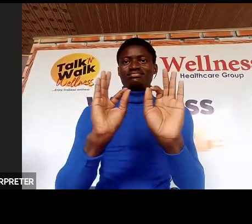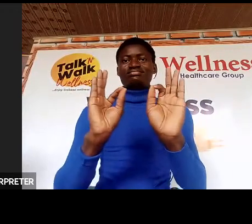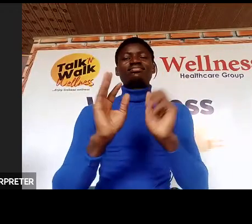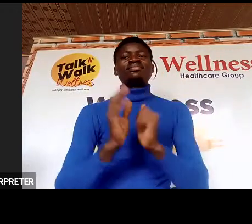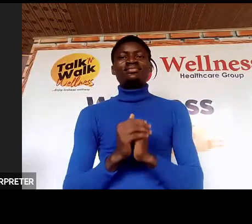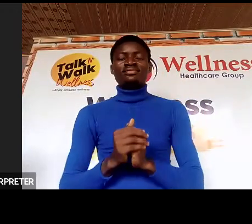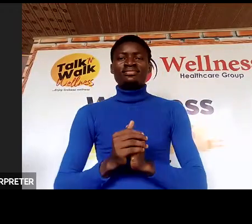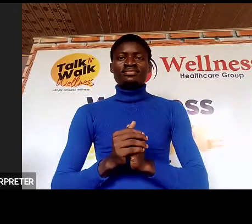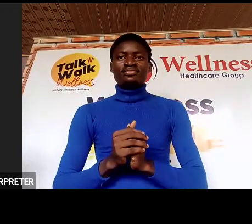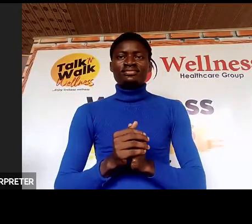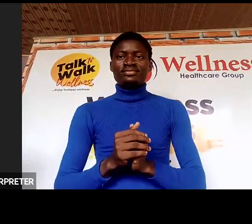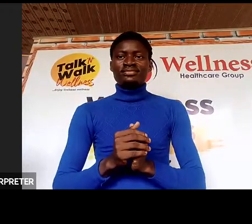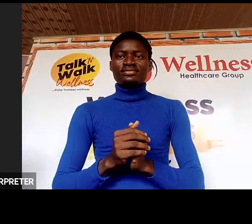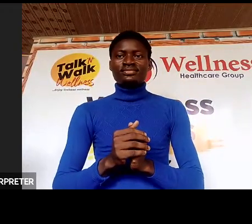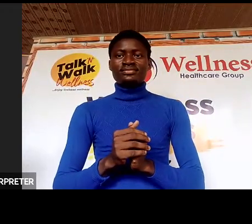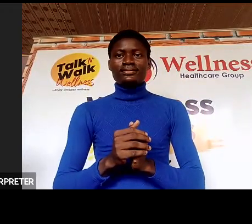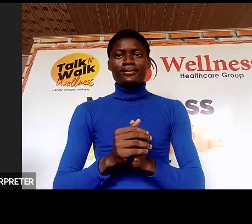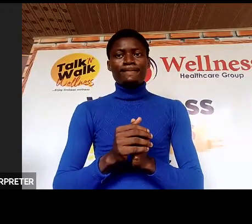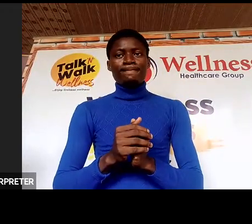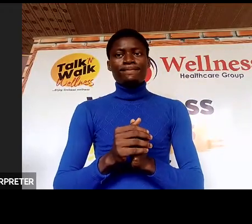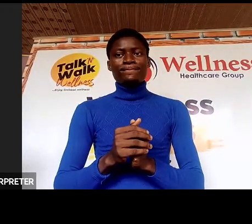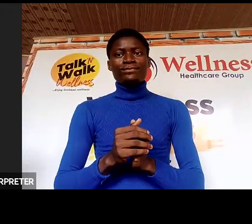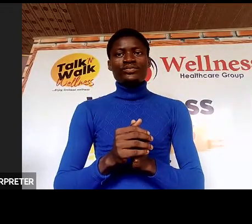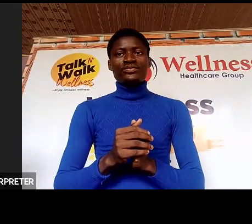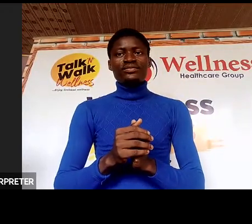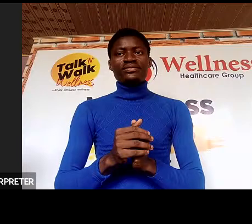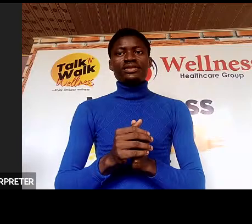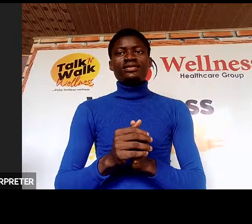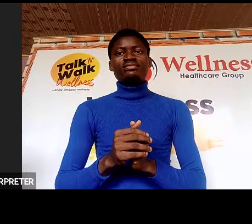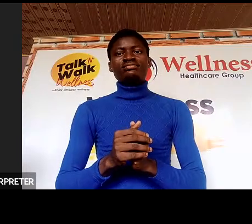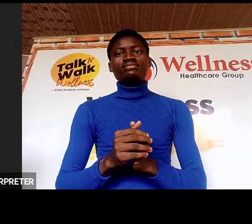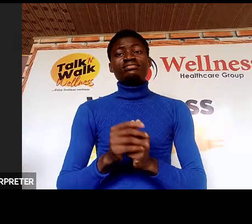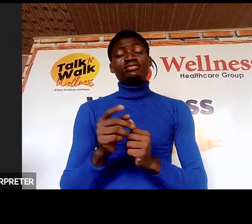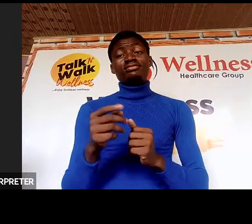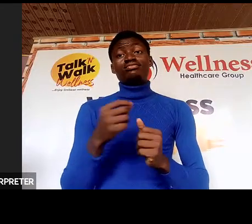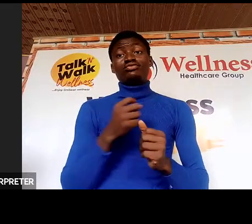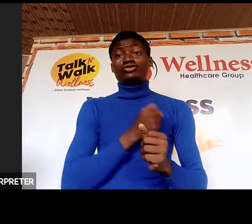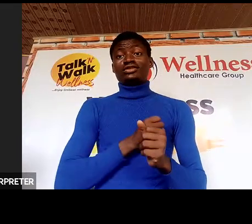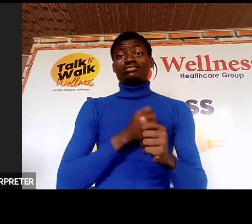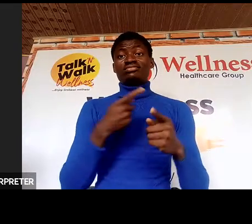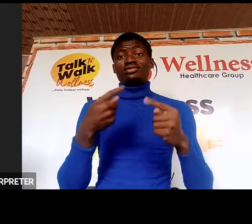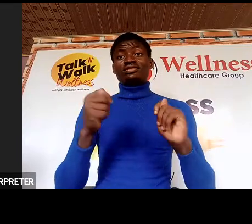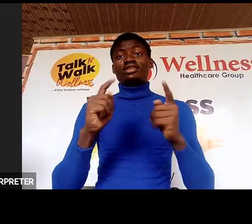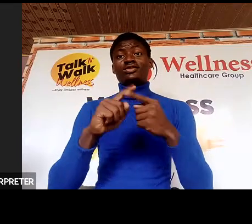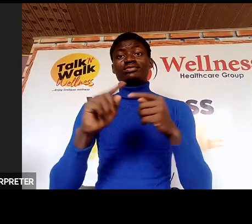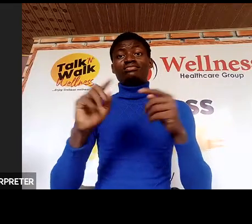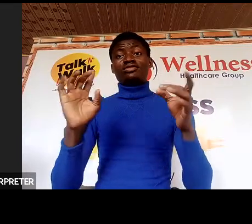I'm sorry. I'm trying to connect to my device now. I've